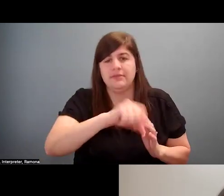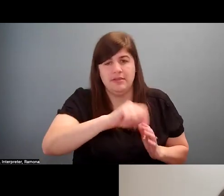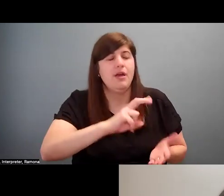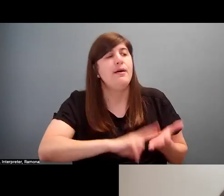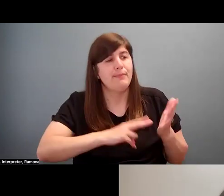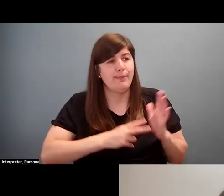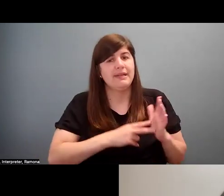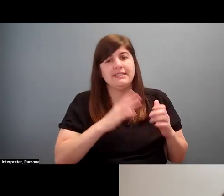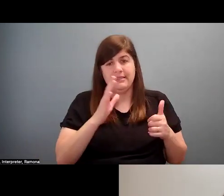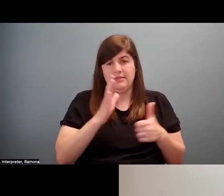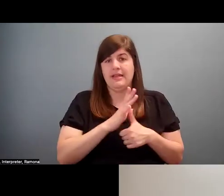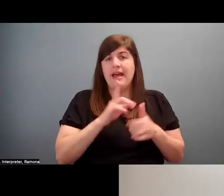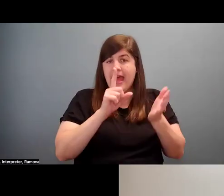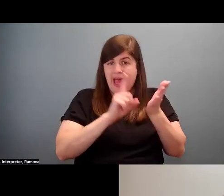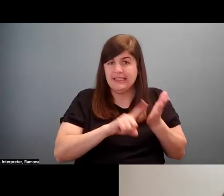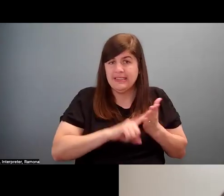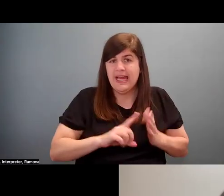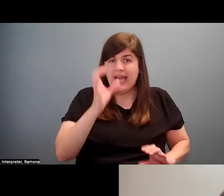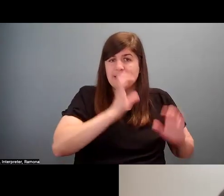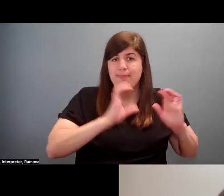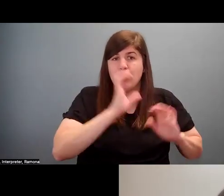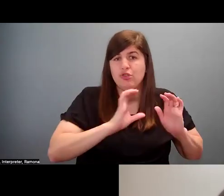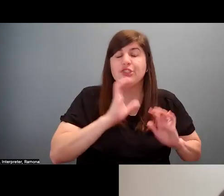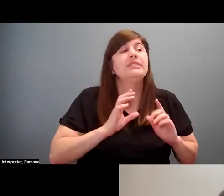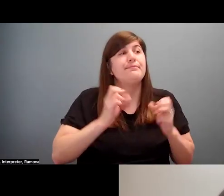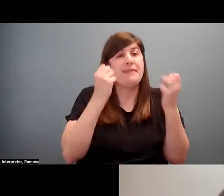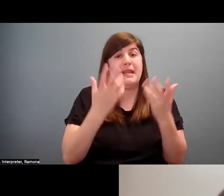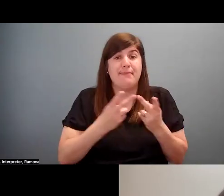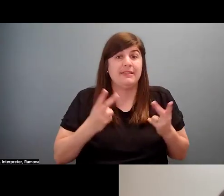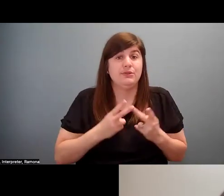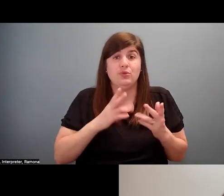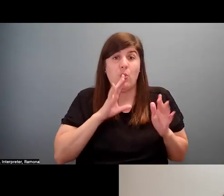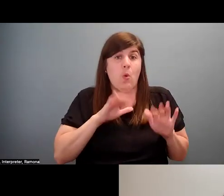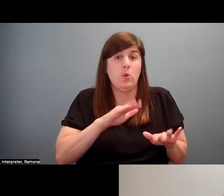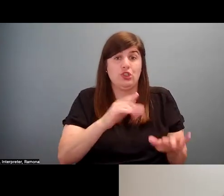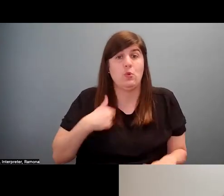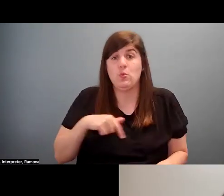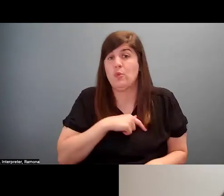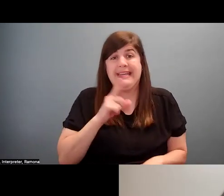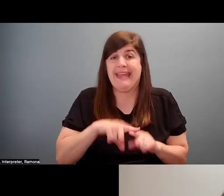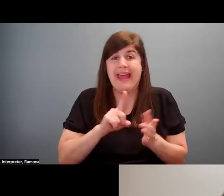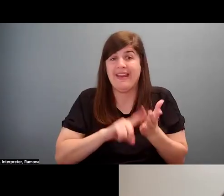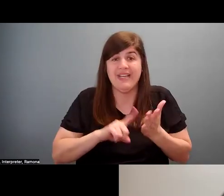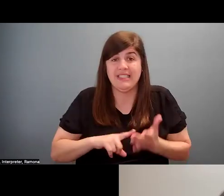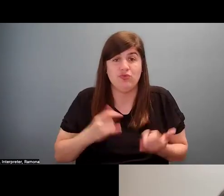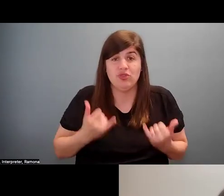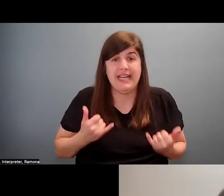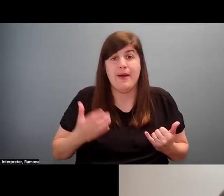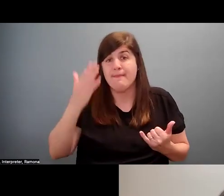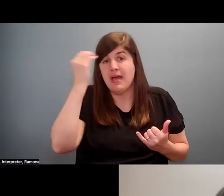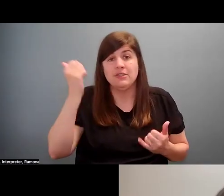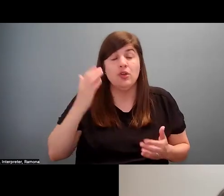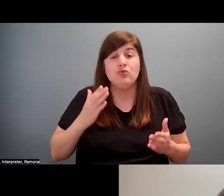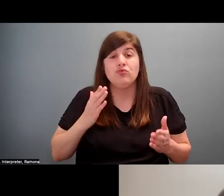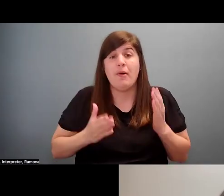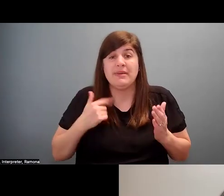purposes are exploration. So there's a lot of places in the ocean that we can't really investigate right now because the robots that we